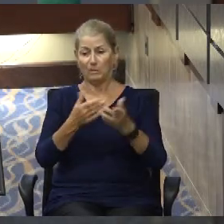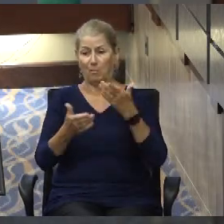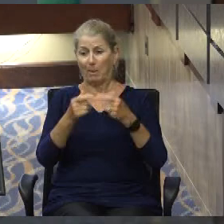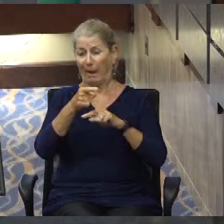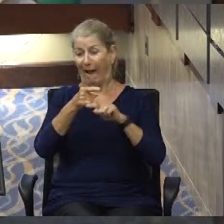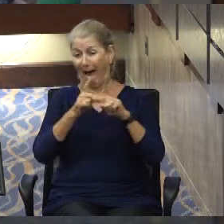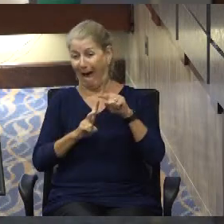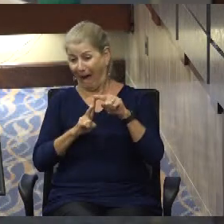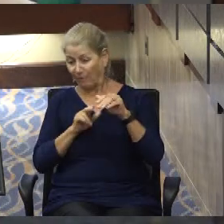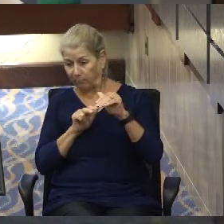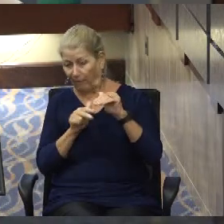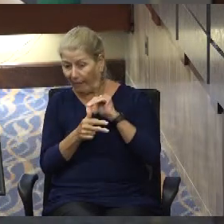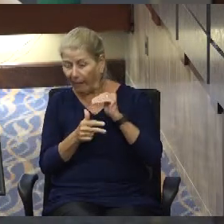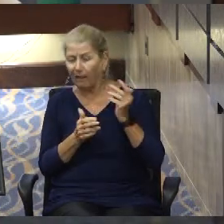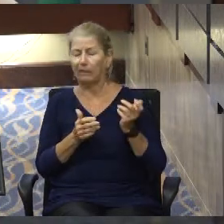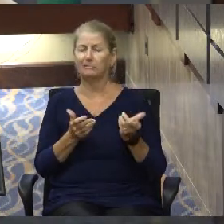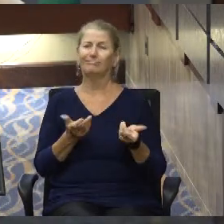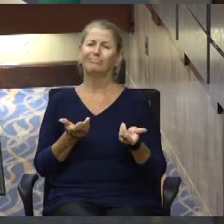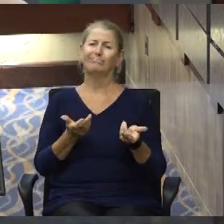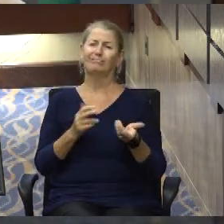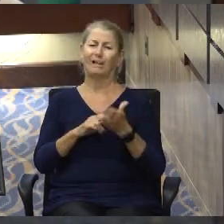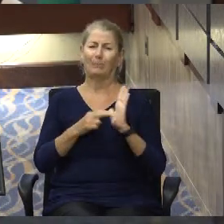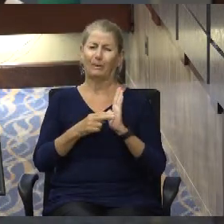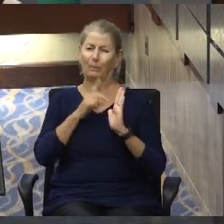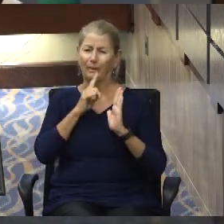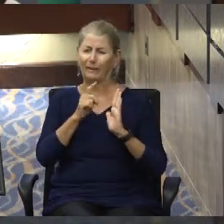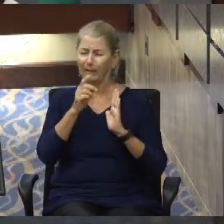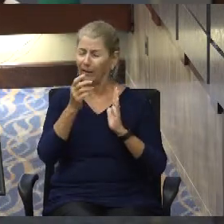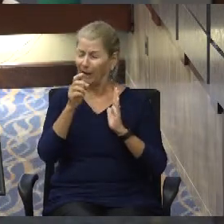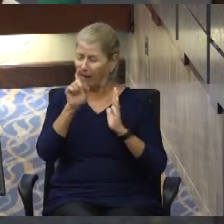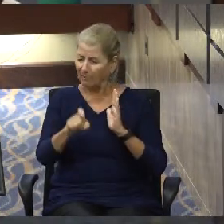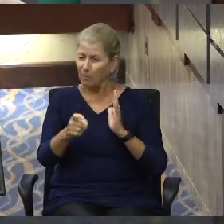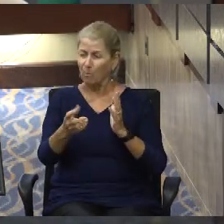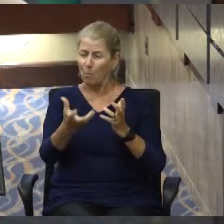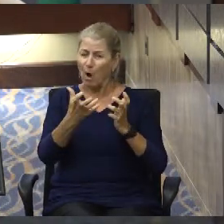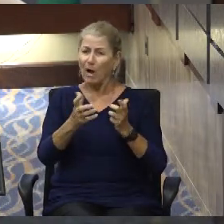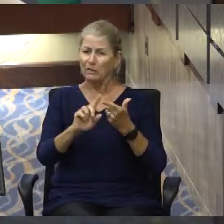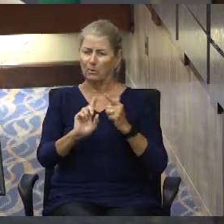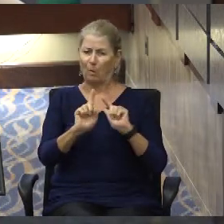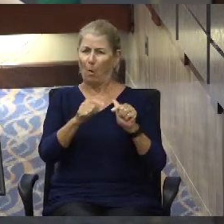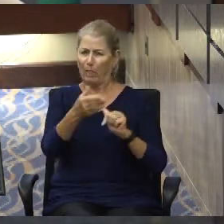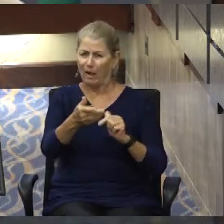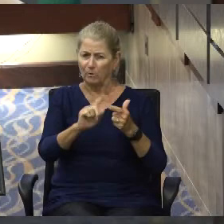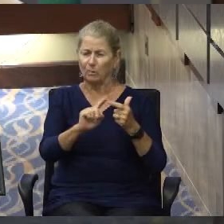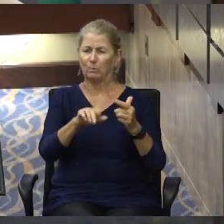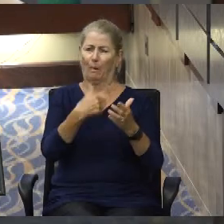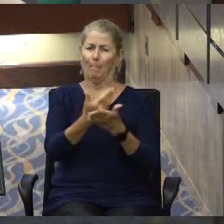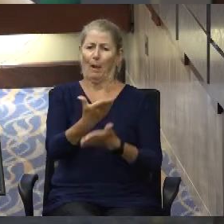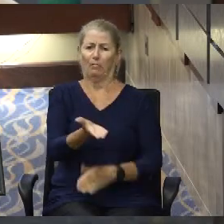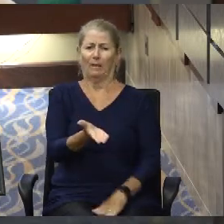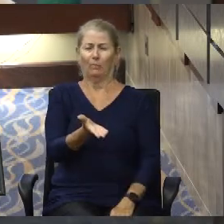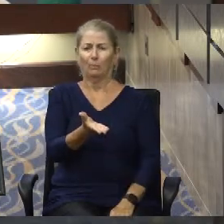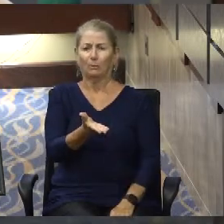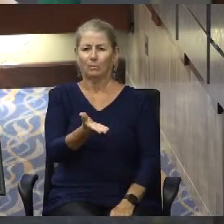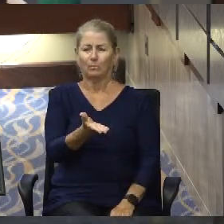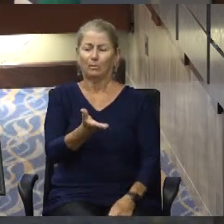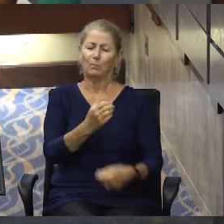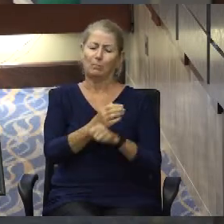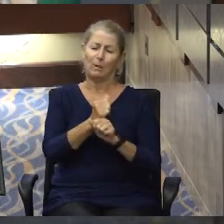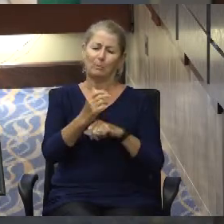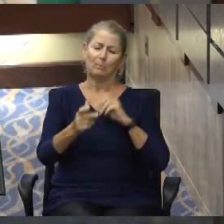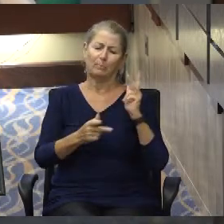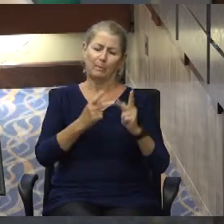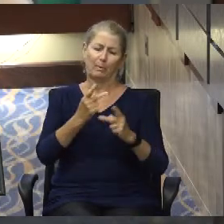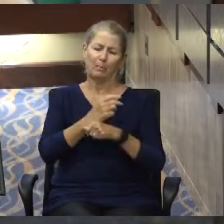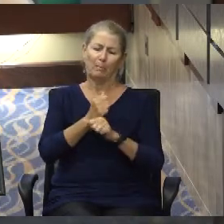of one, I mean, you've got to really want to get there. And you're making people make